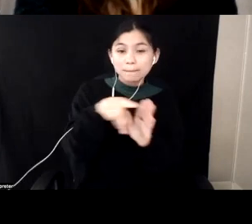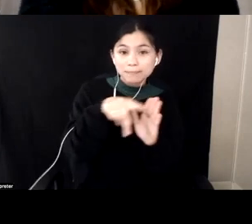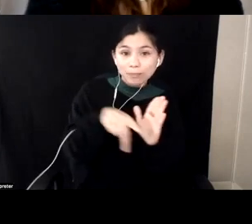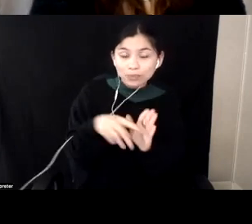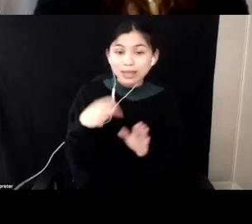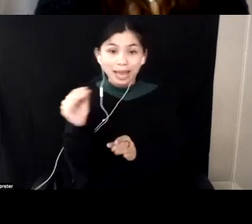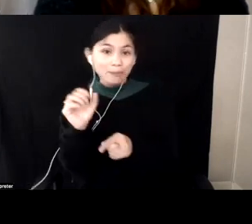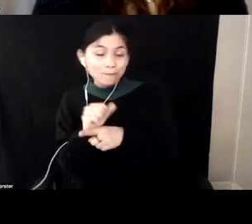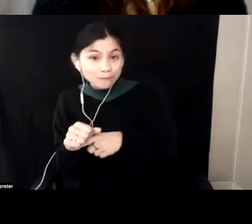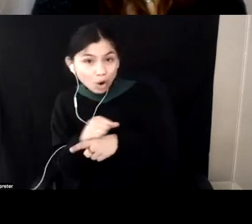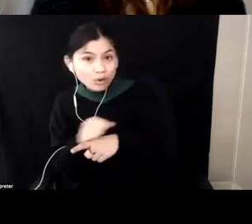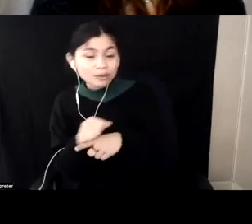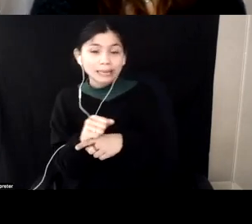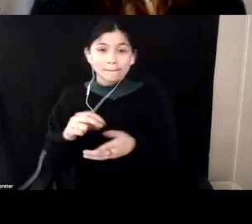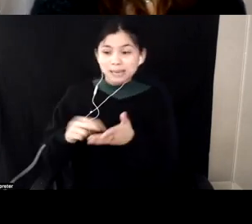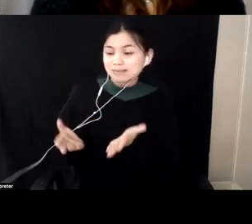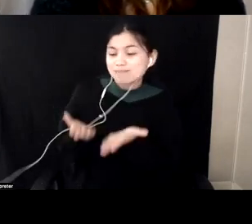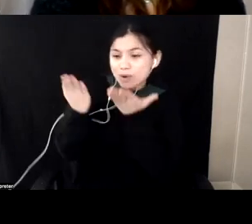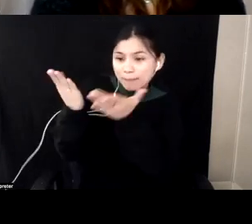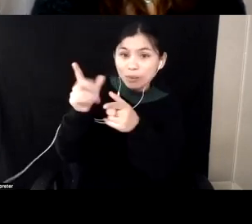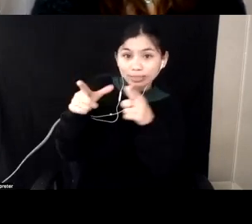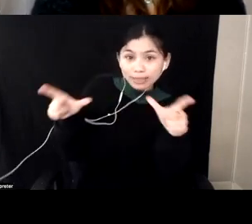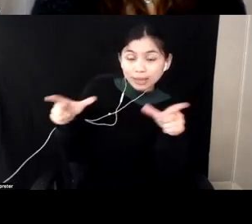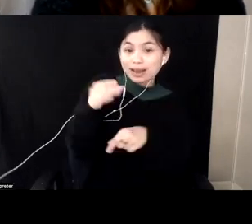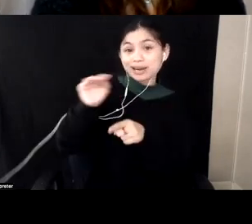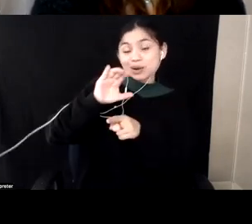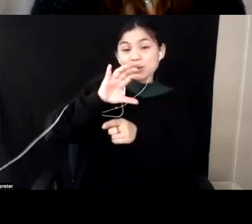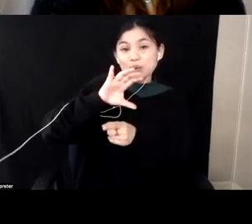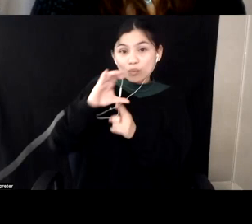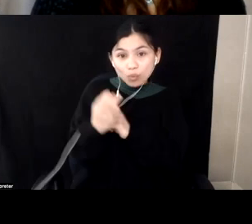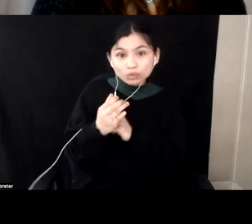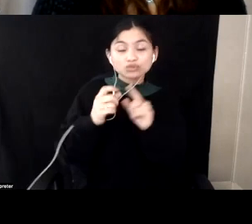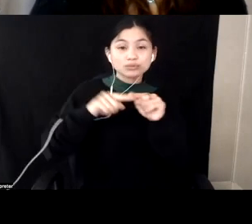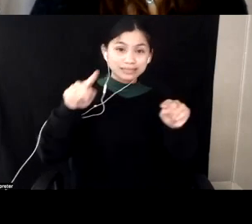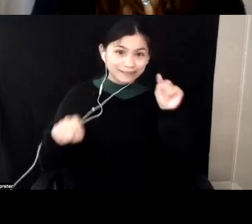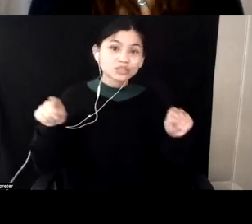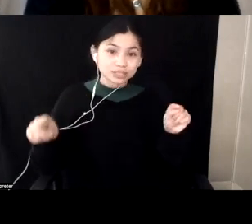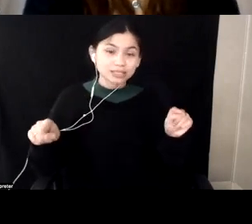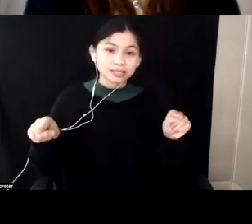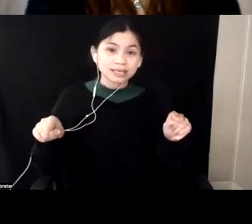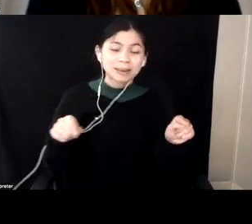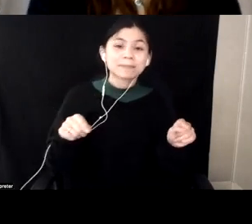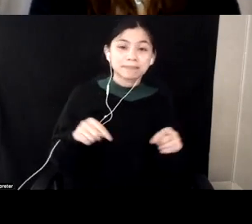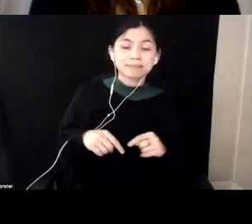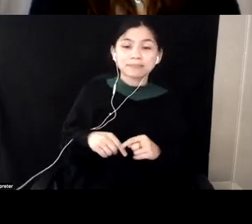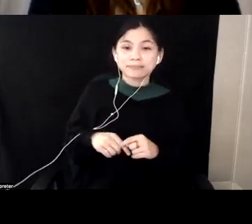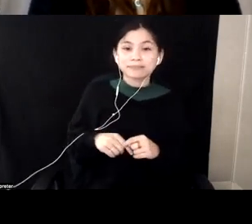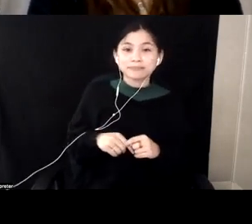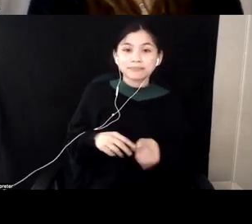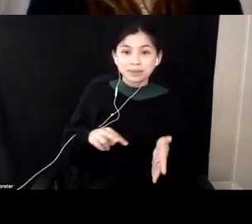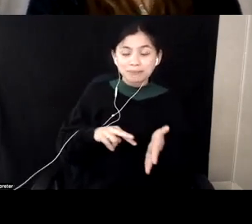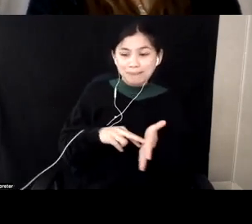that promote language and cultural diversity. So that means that um, if